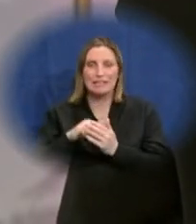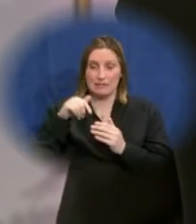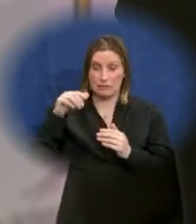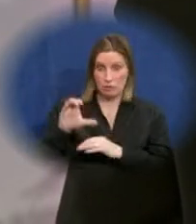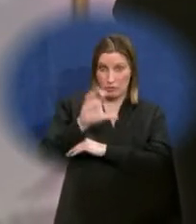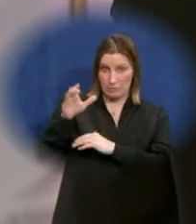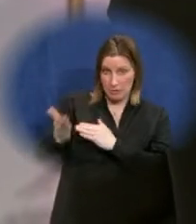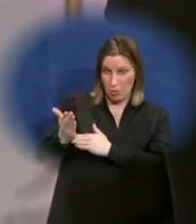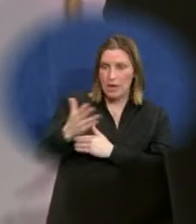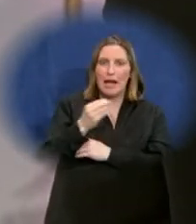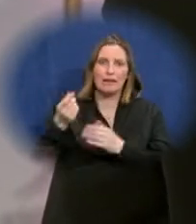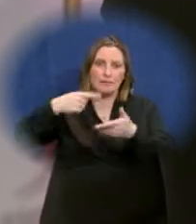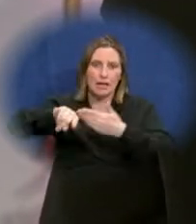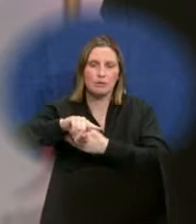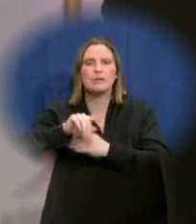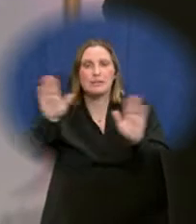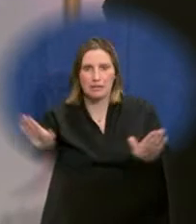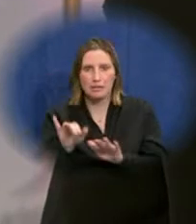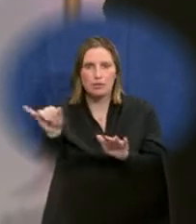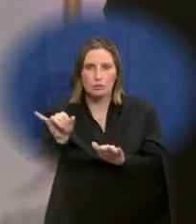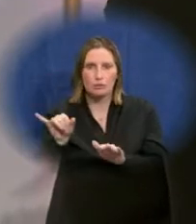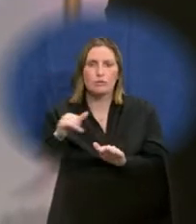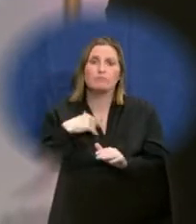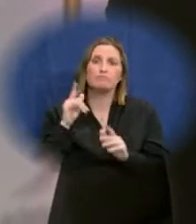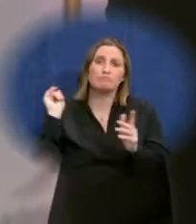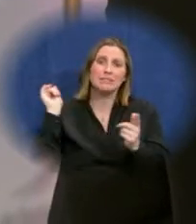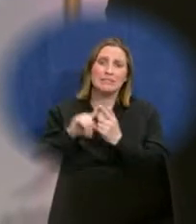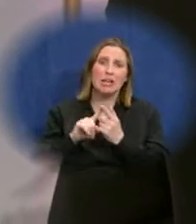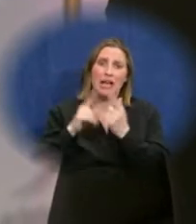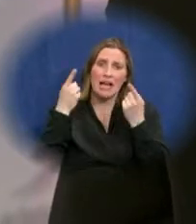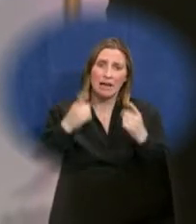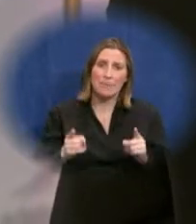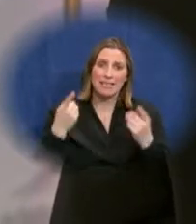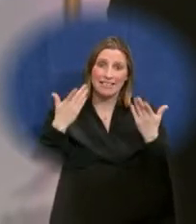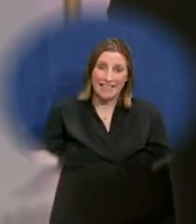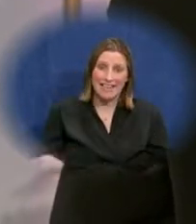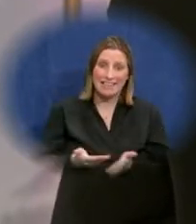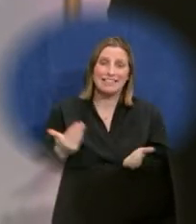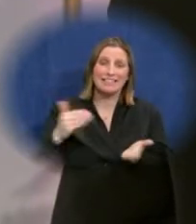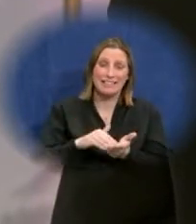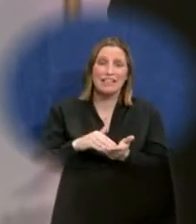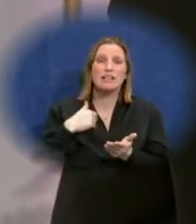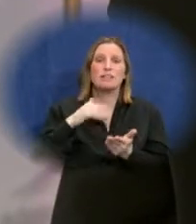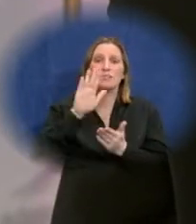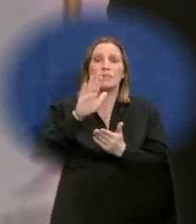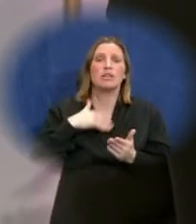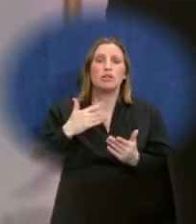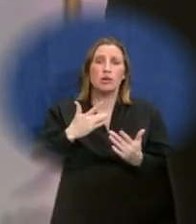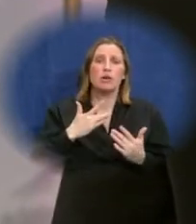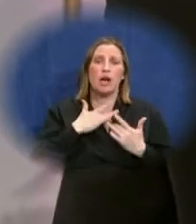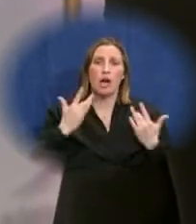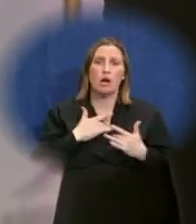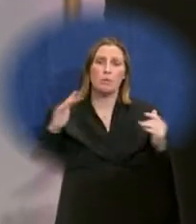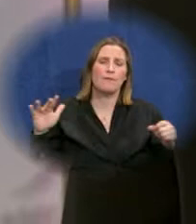this Eucharistic celebration. Until then, may your week be filled with the joy and happiness of Christmas.